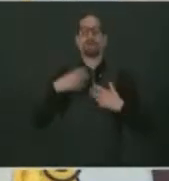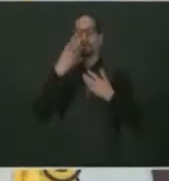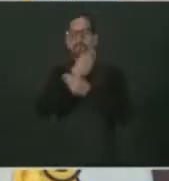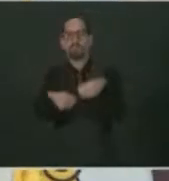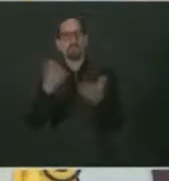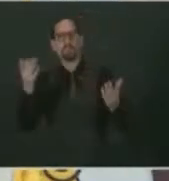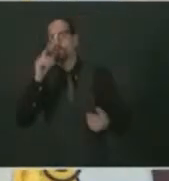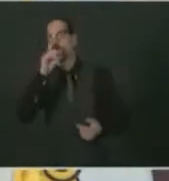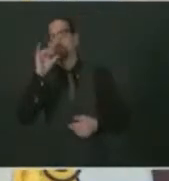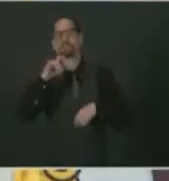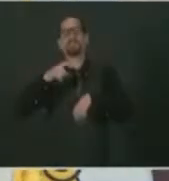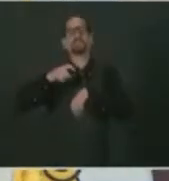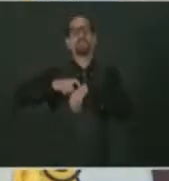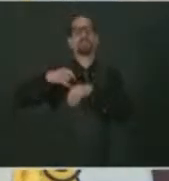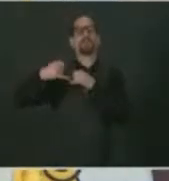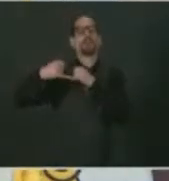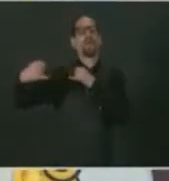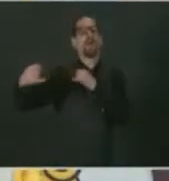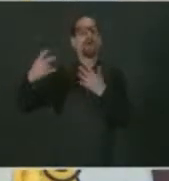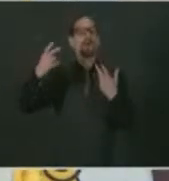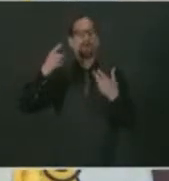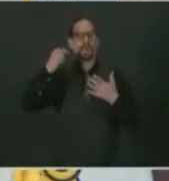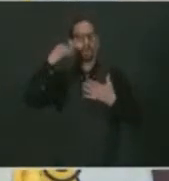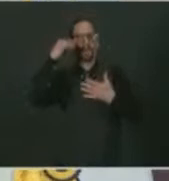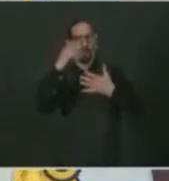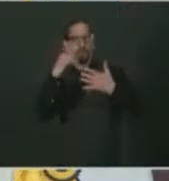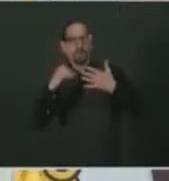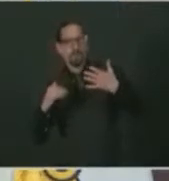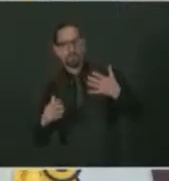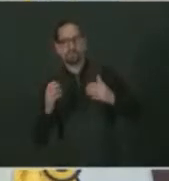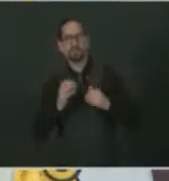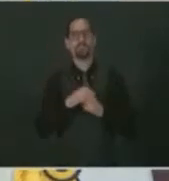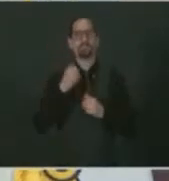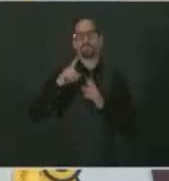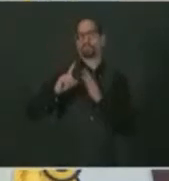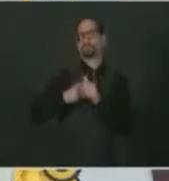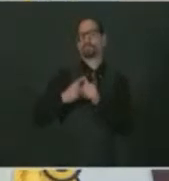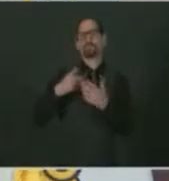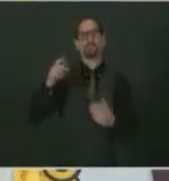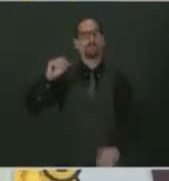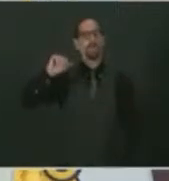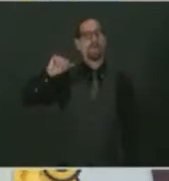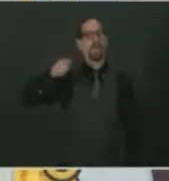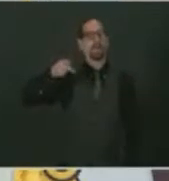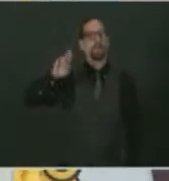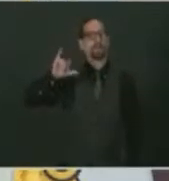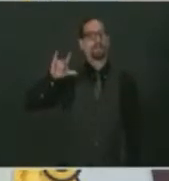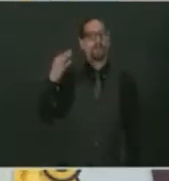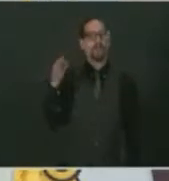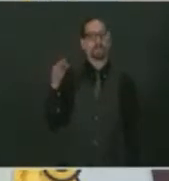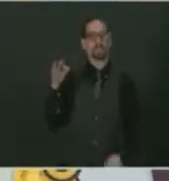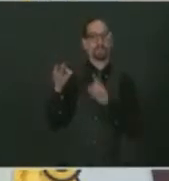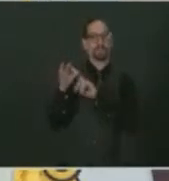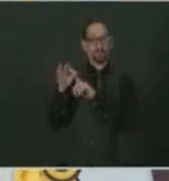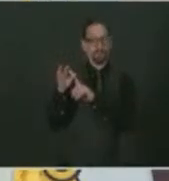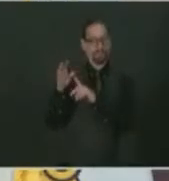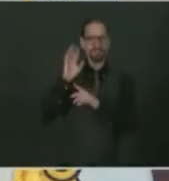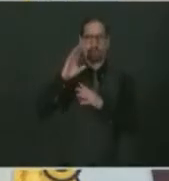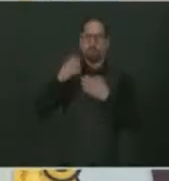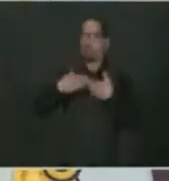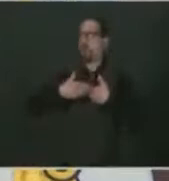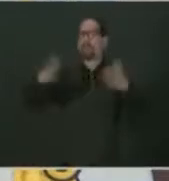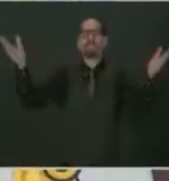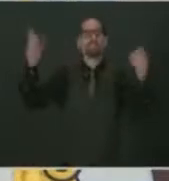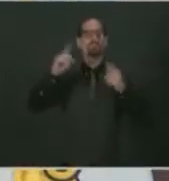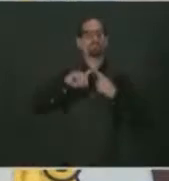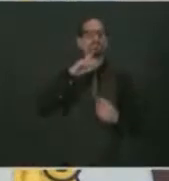over starting April 19th, and we remain on track on that date. Over the last week, our team has put